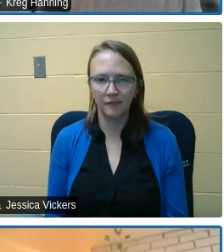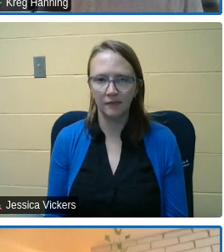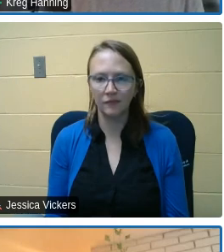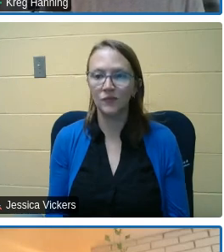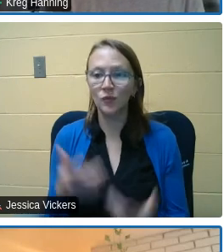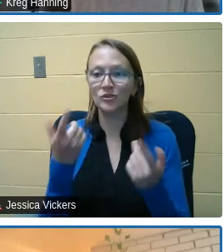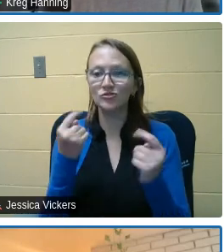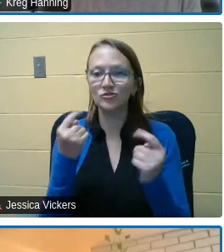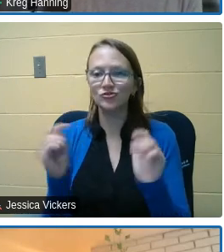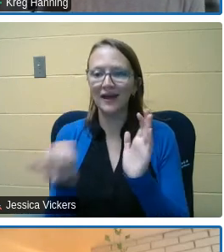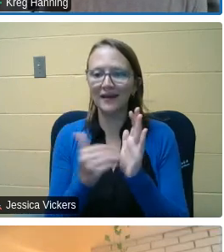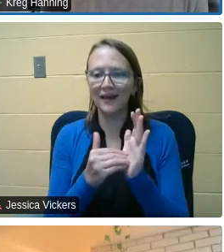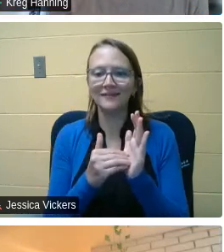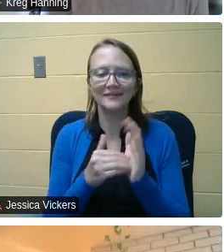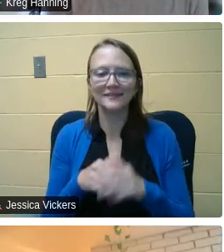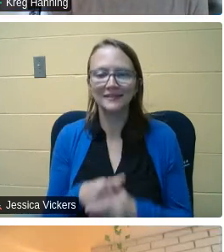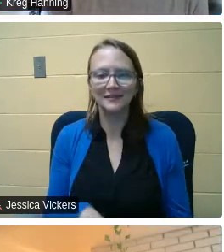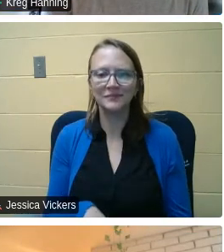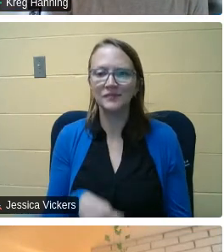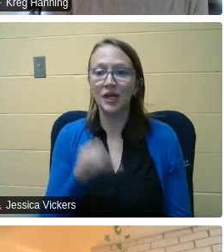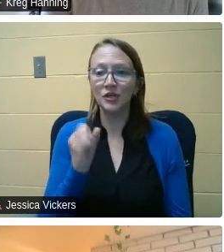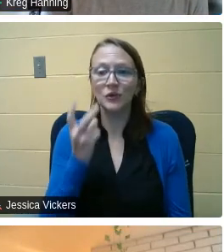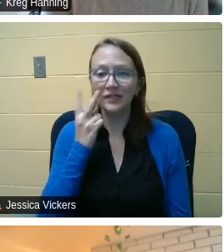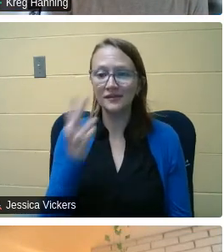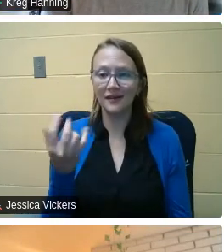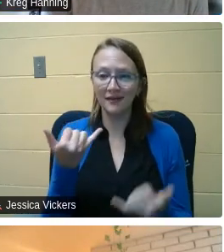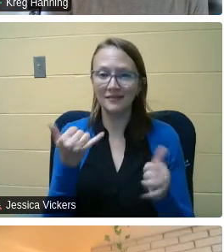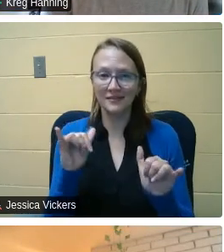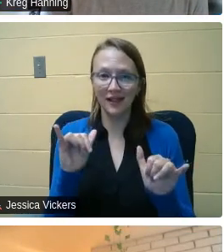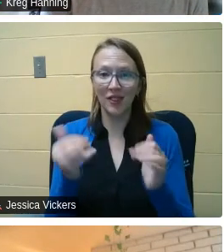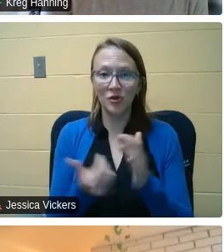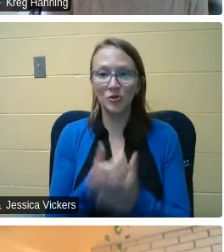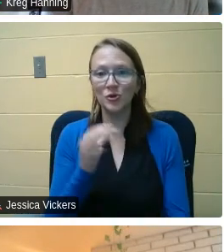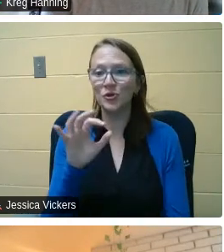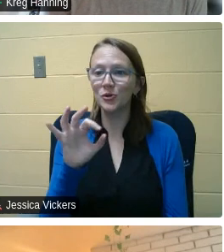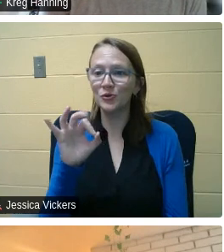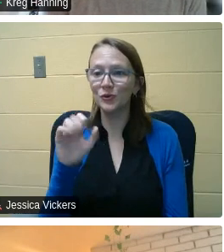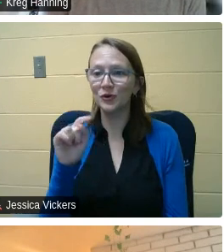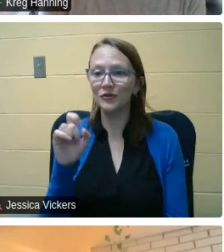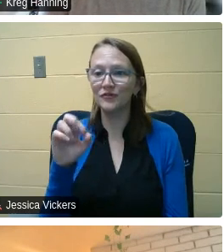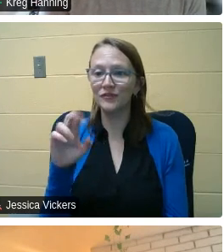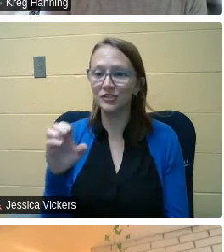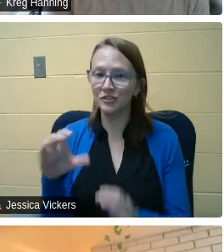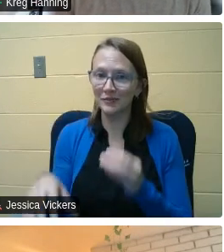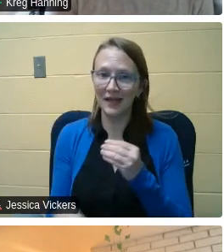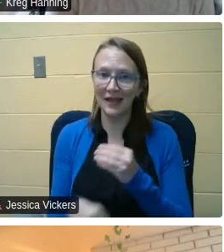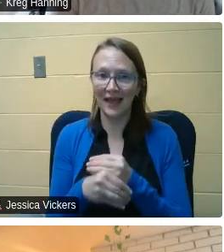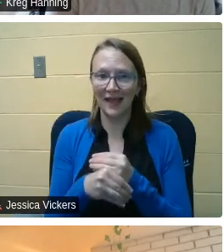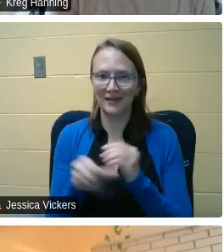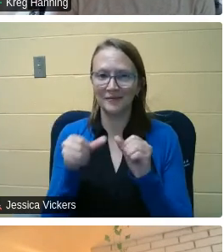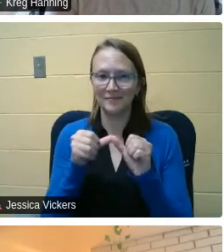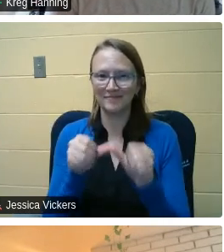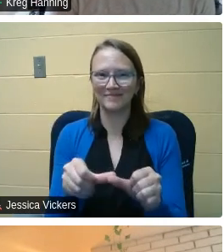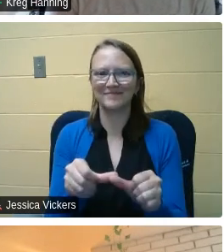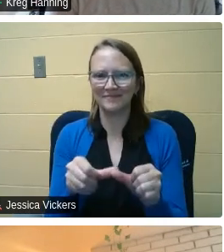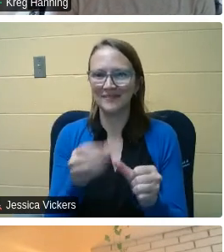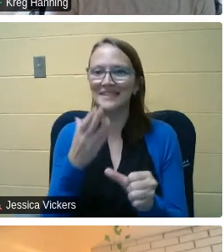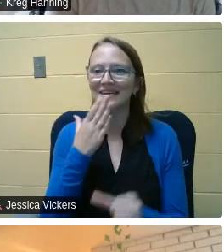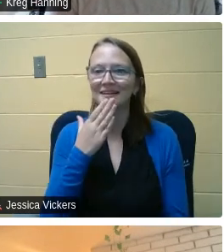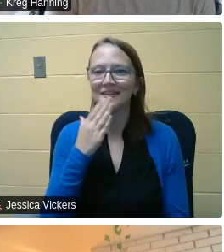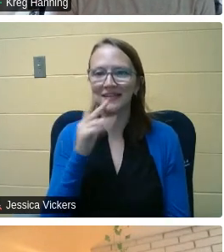again. You can see it's still new features being added thanks to Craig and all of our product